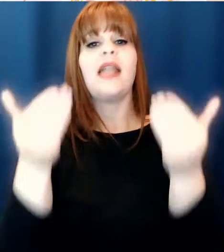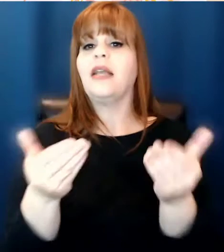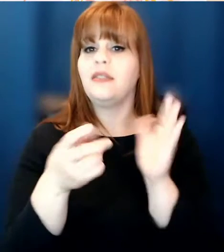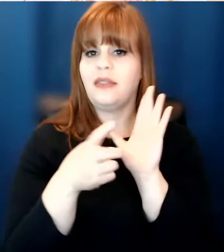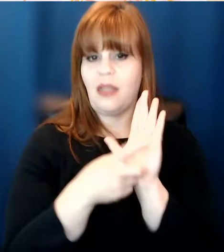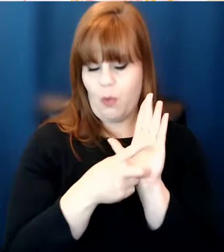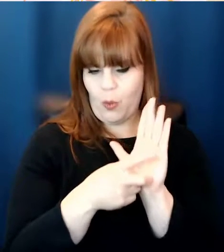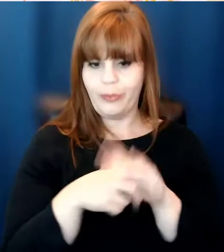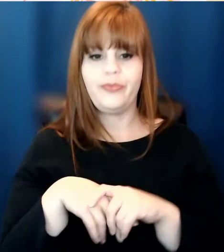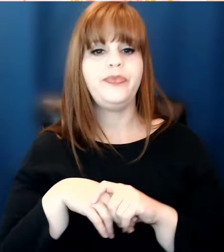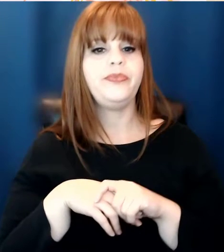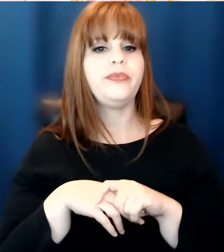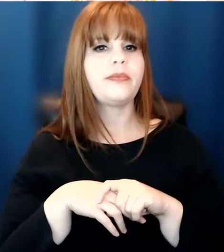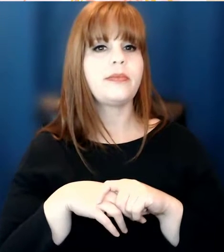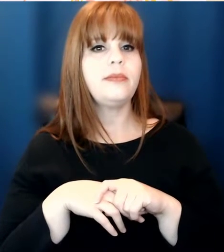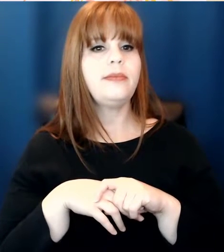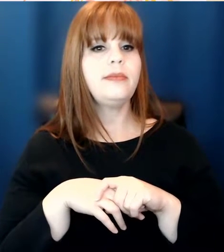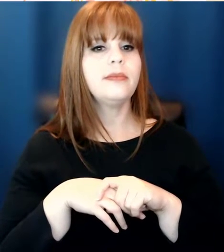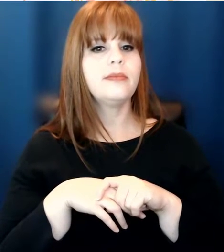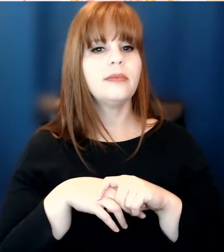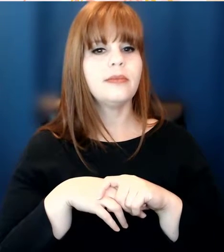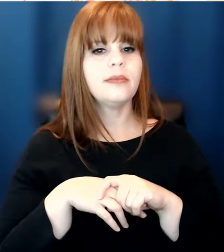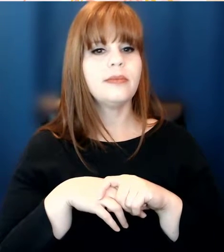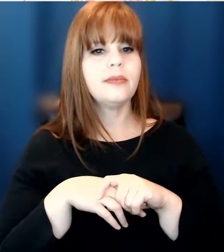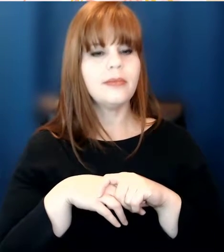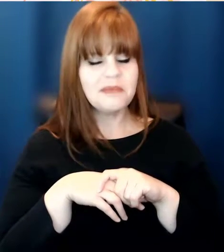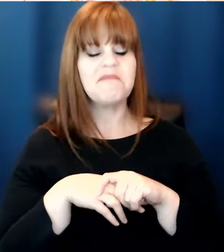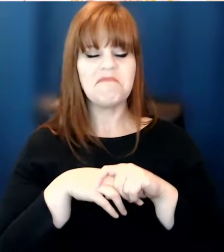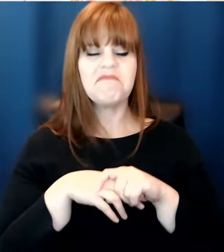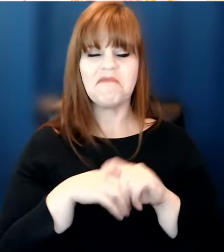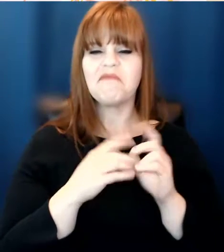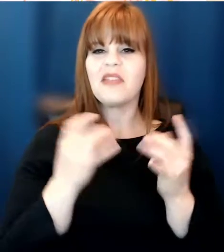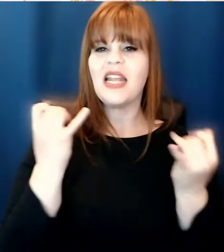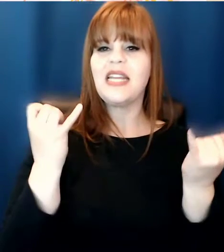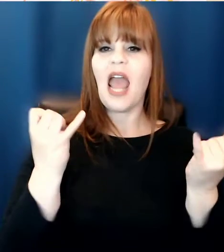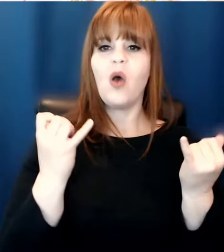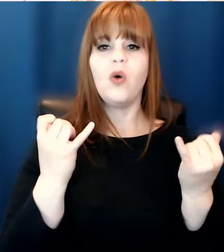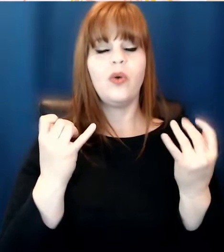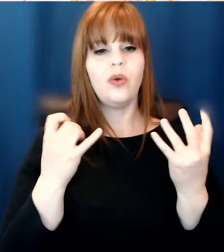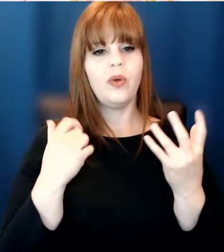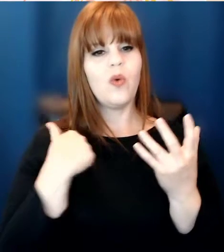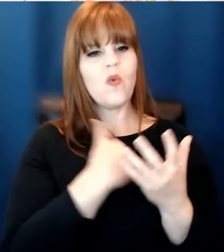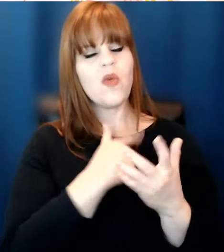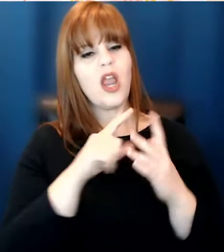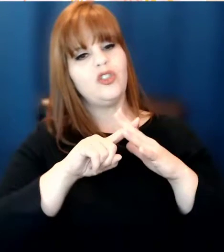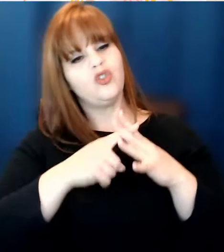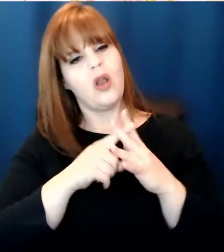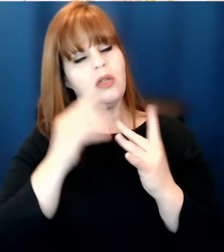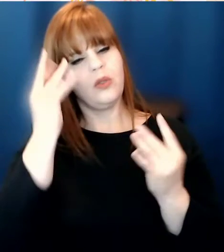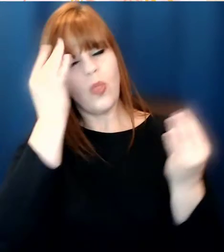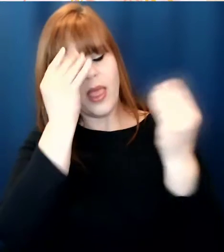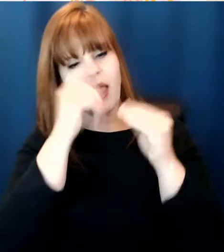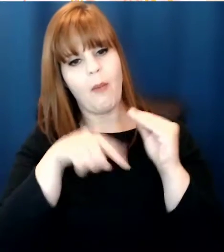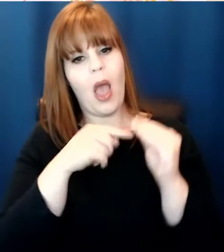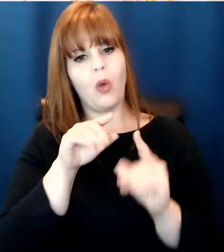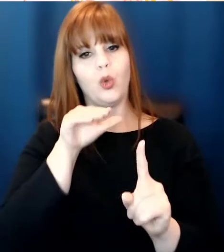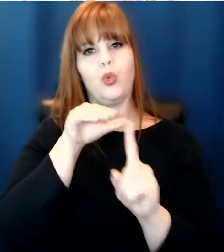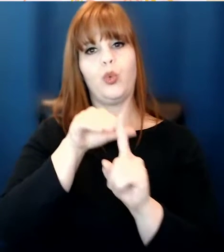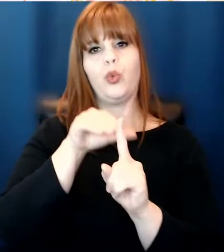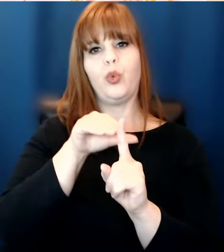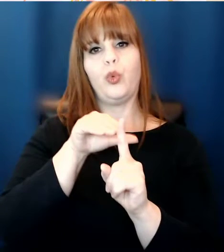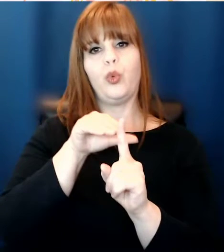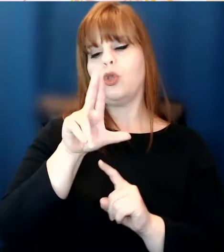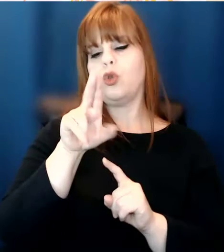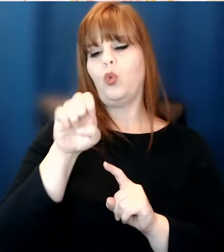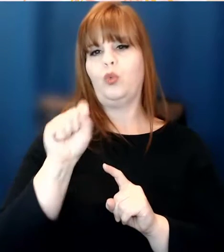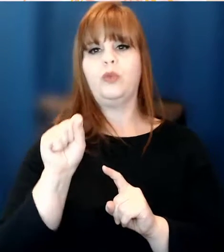demo. So let's think about, now we're starting to think a little bit about, cues.